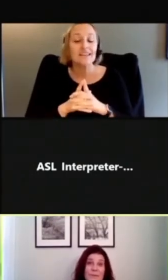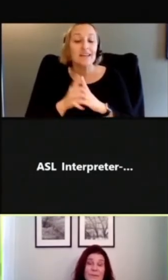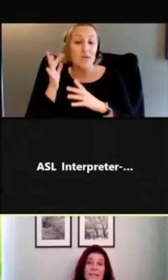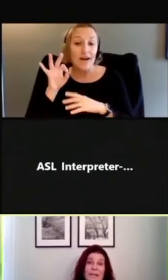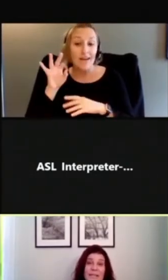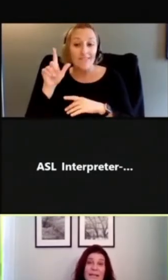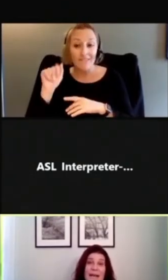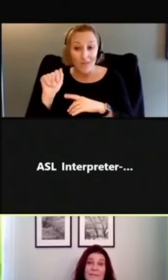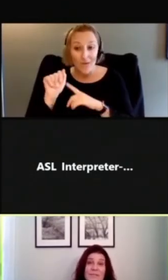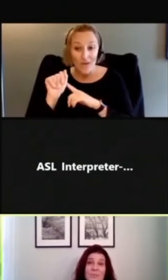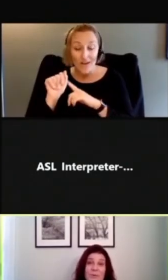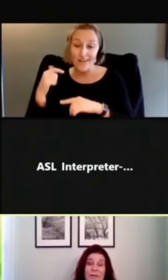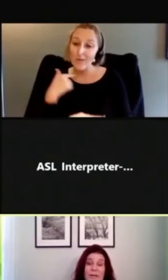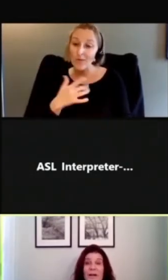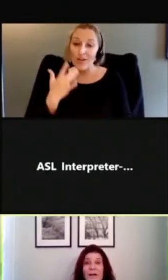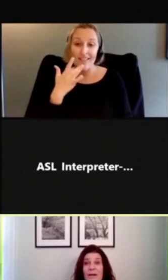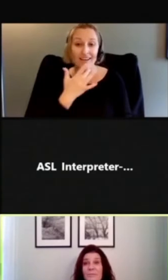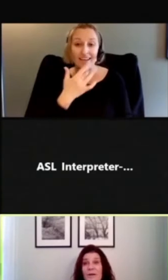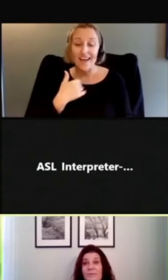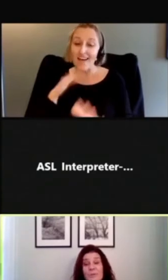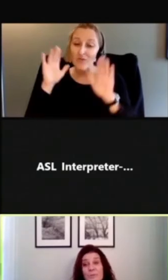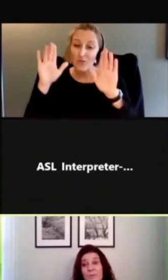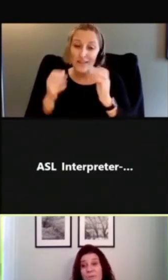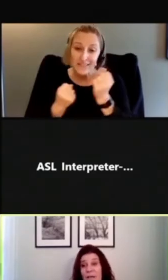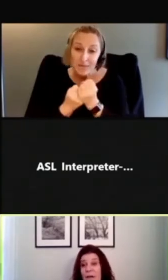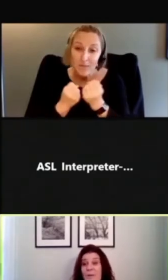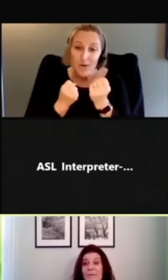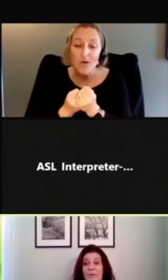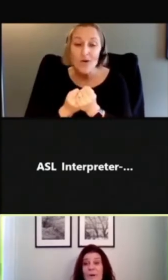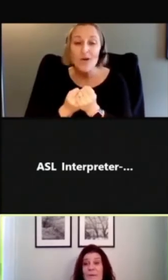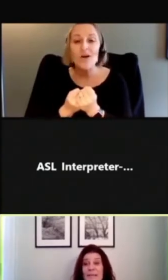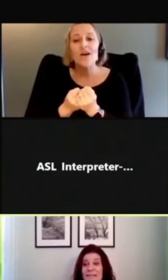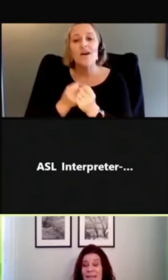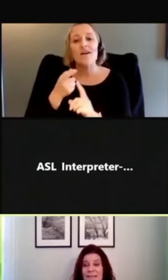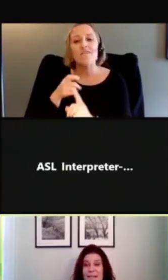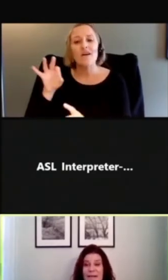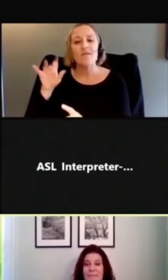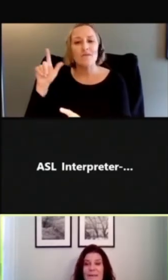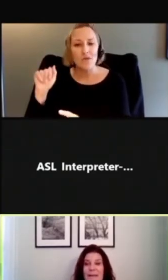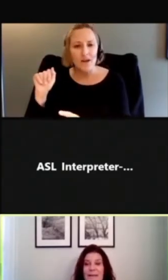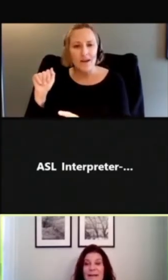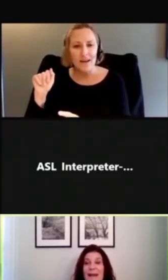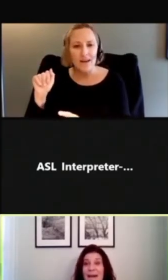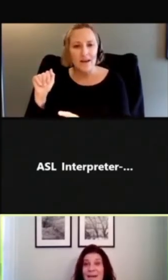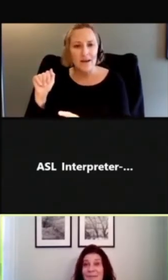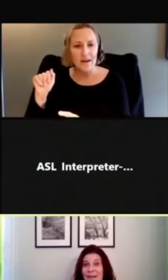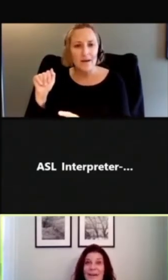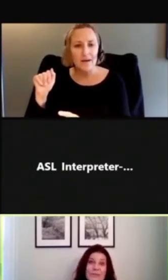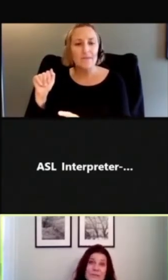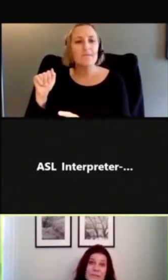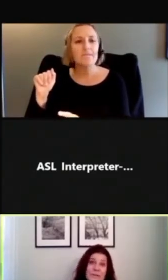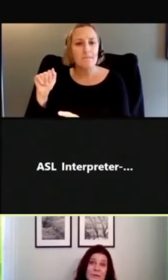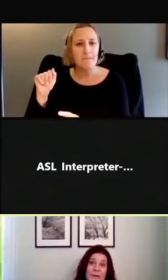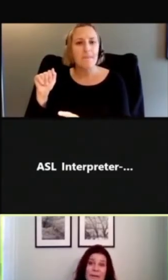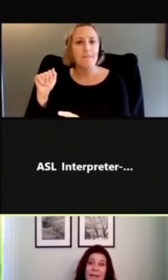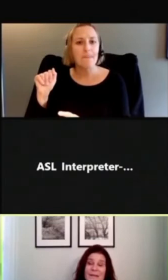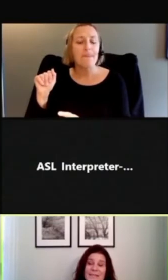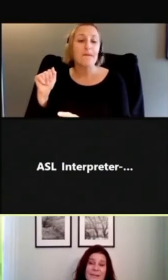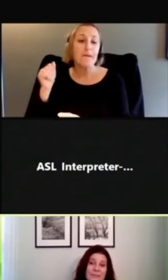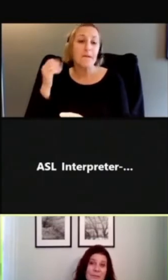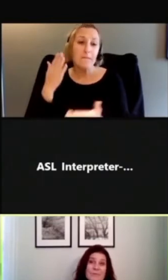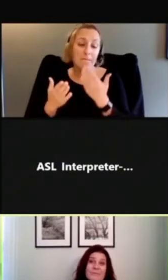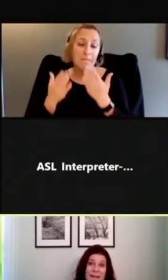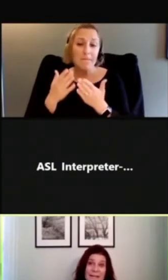Florida, again, we're really lucky to have the support of Florida Blue, but for many states, they may not have a health literacy coordinator